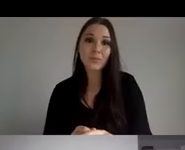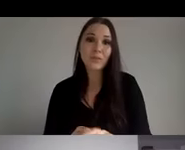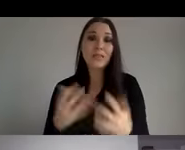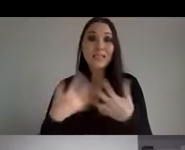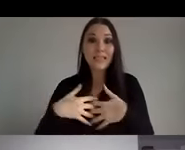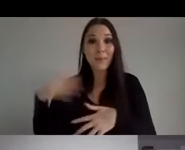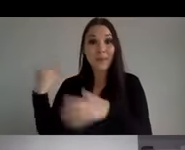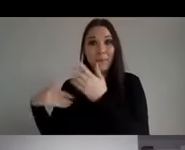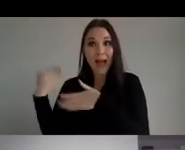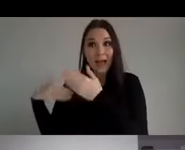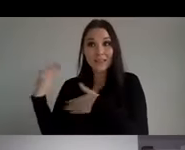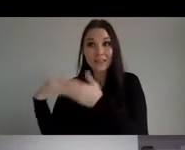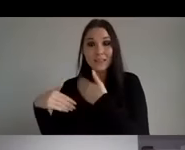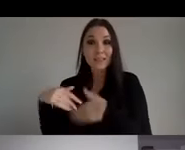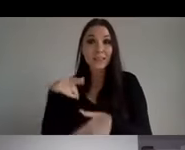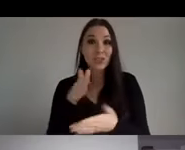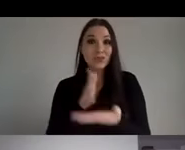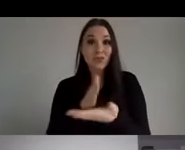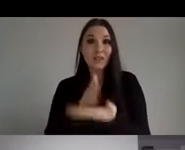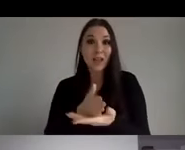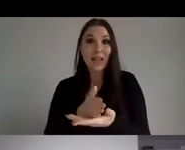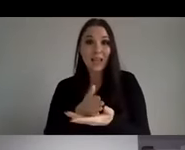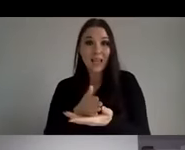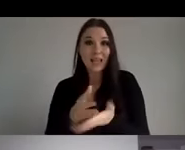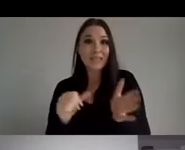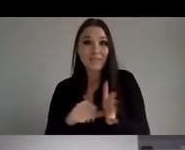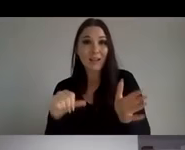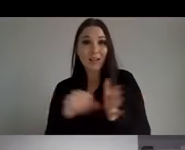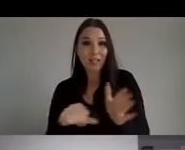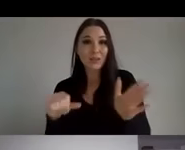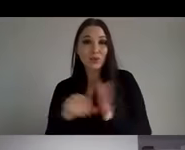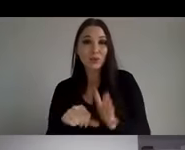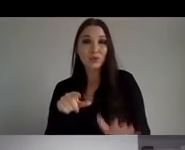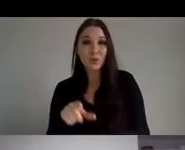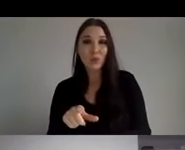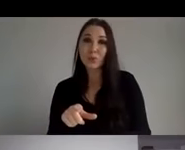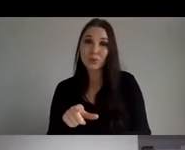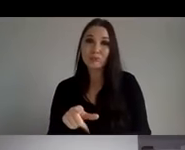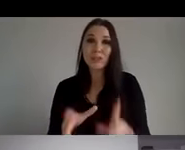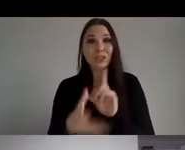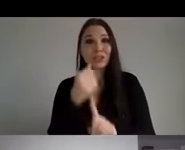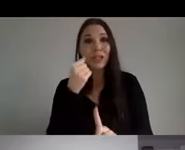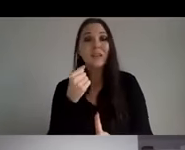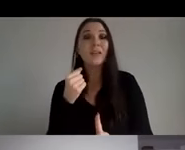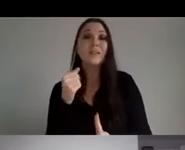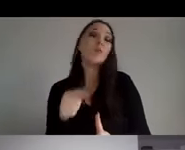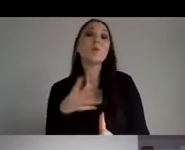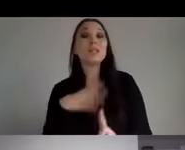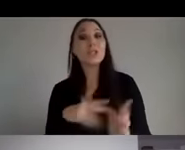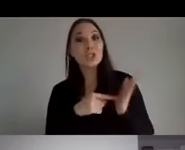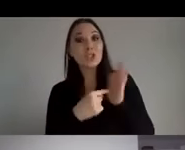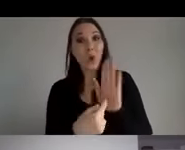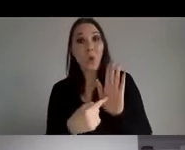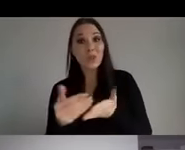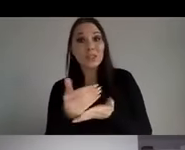past, but this is really hard to get. So and you have to show safety, and